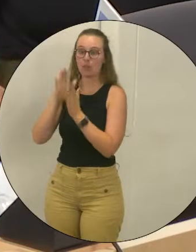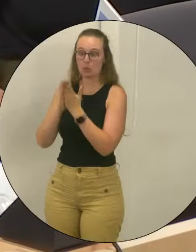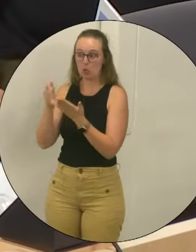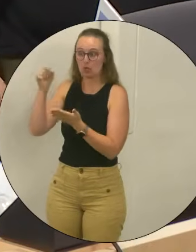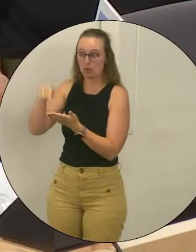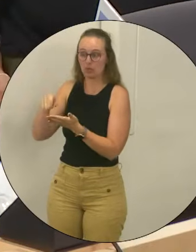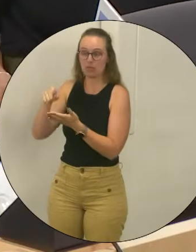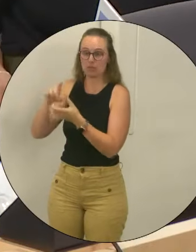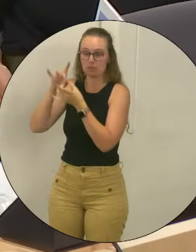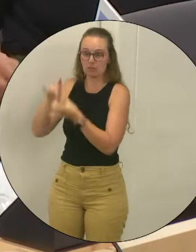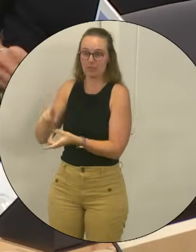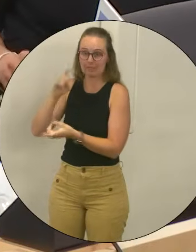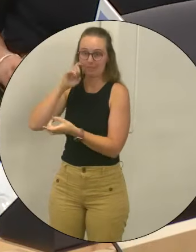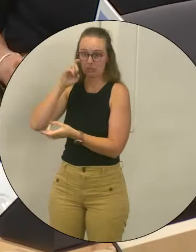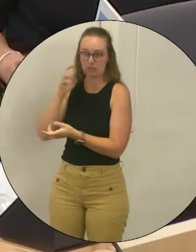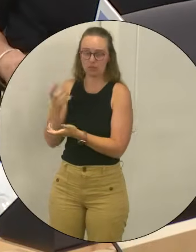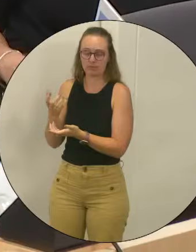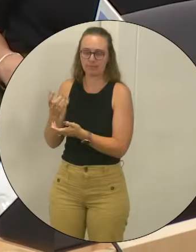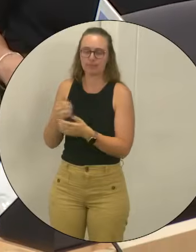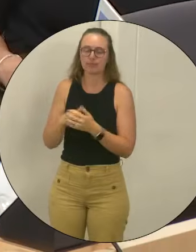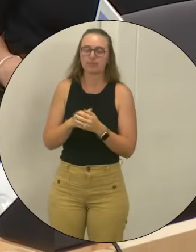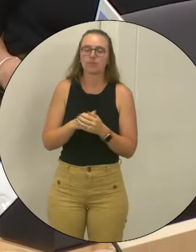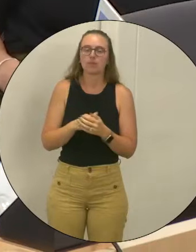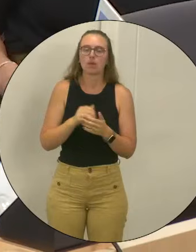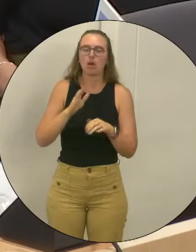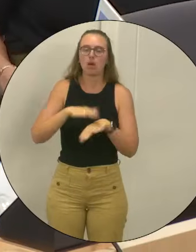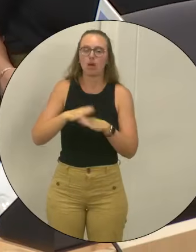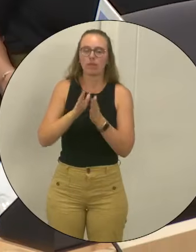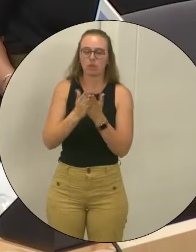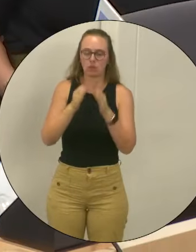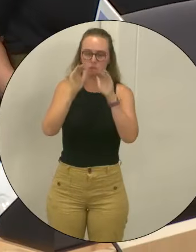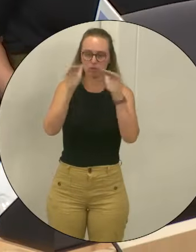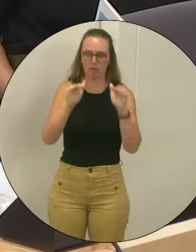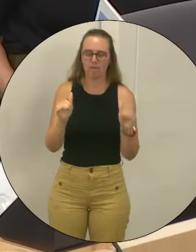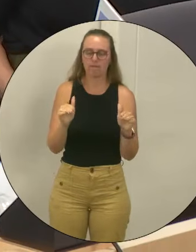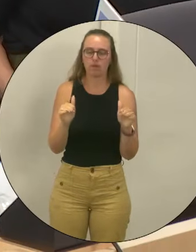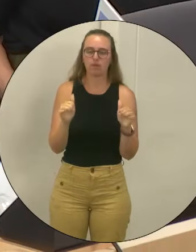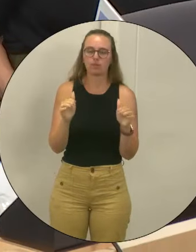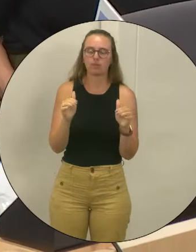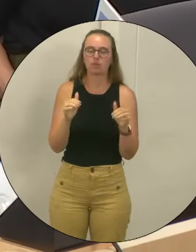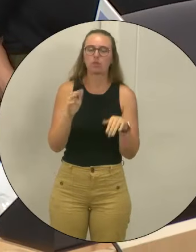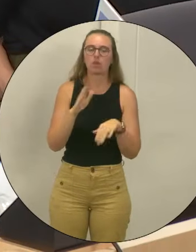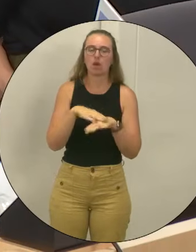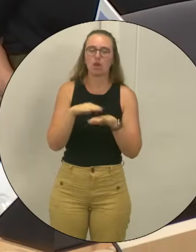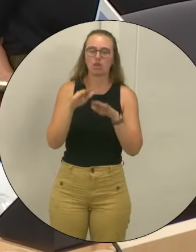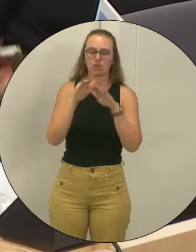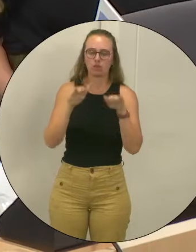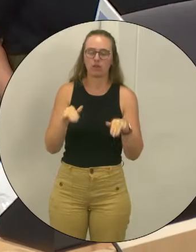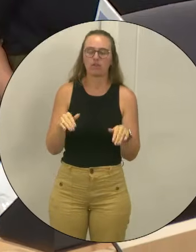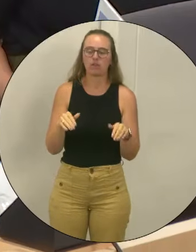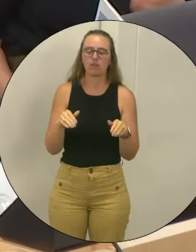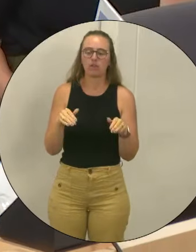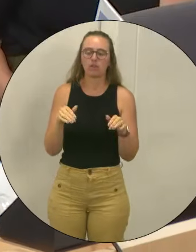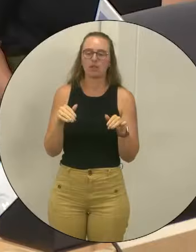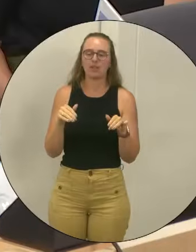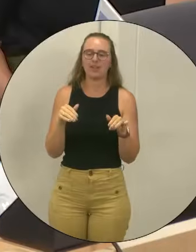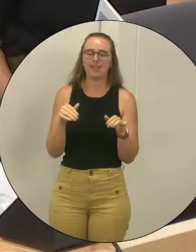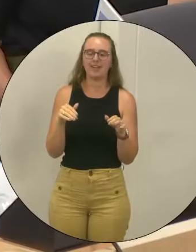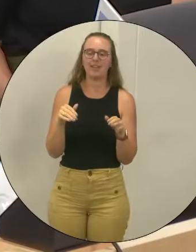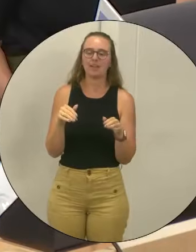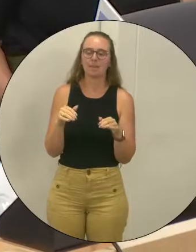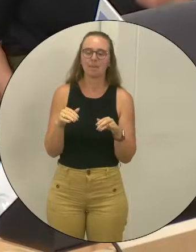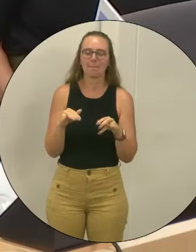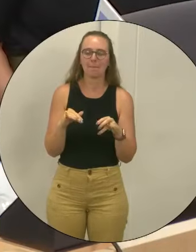sexually explicit. From the book on the shelf, on the shelf of Arborview High School,